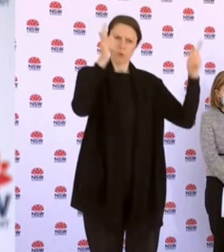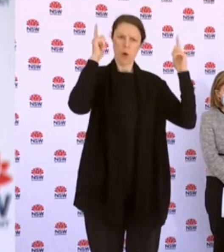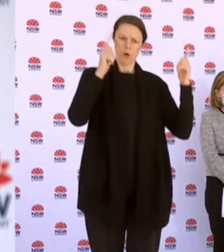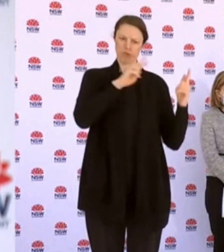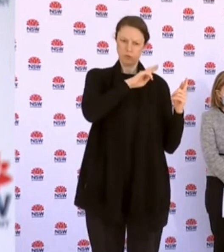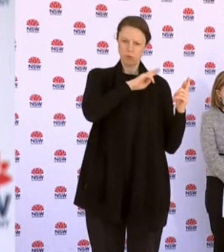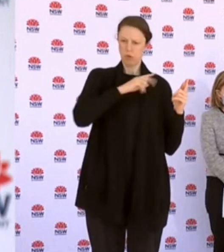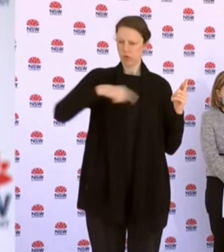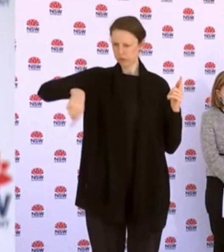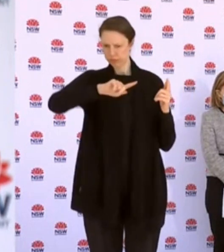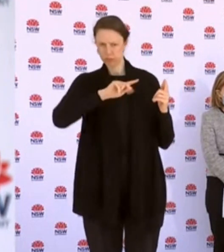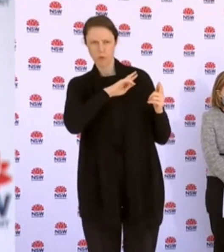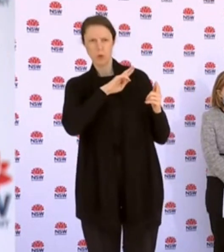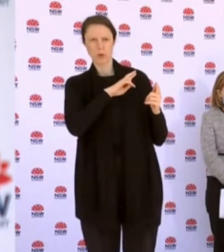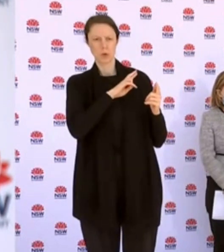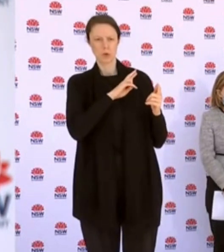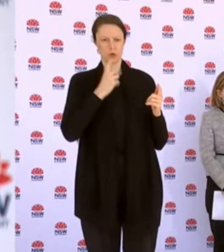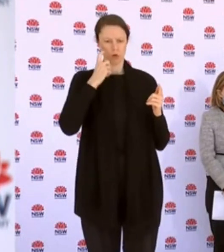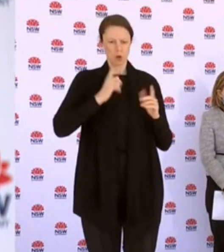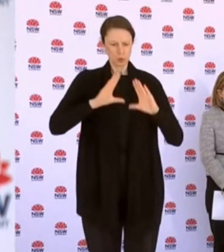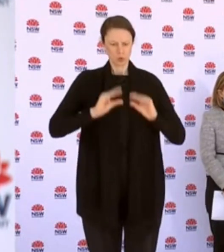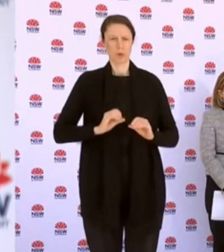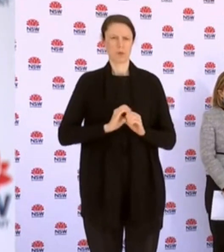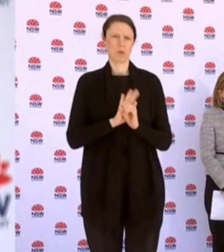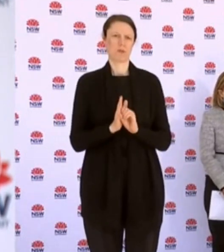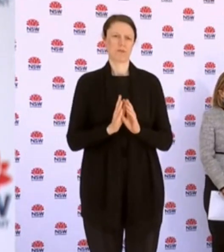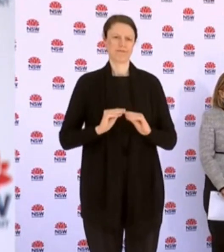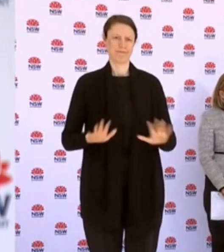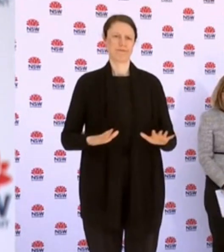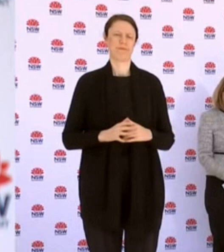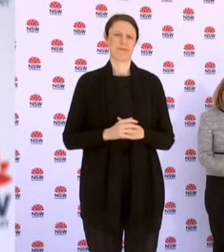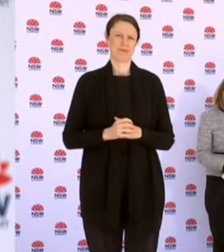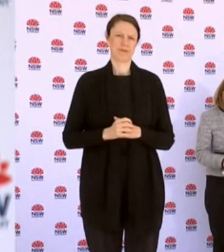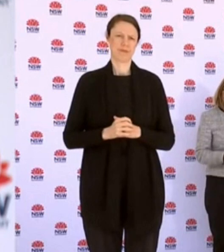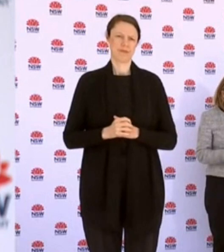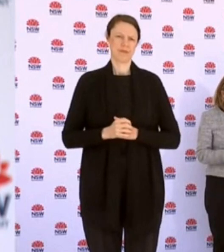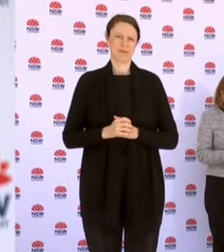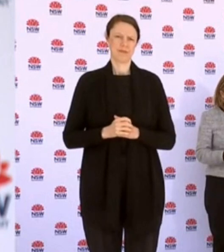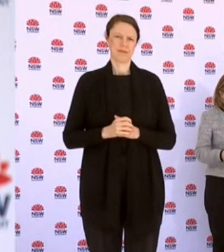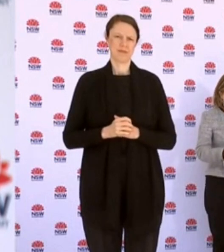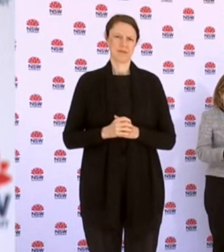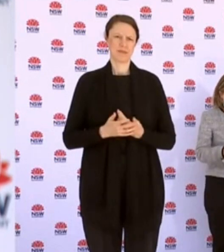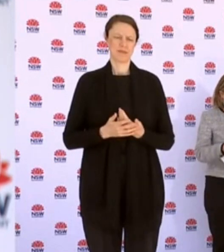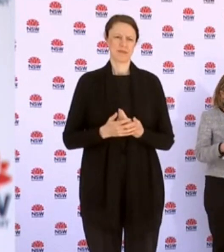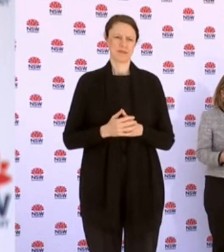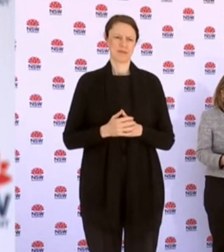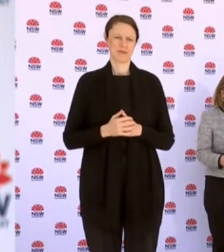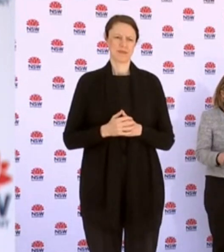moving around and being mobile amongst us. I also want to emphasise to employers, I think there's been a little